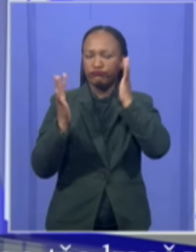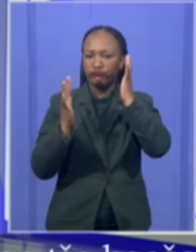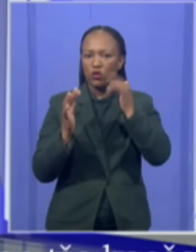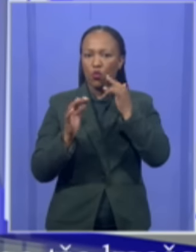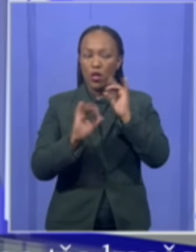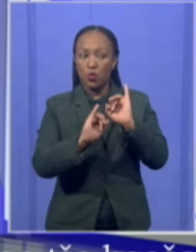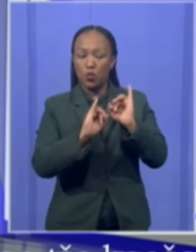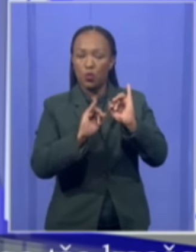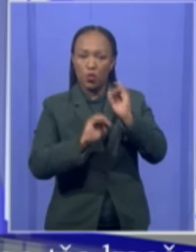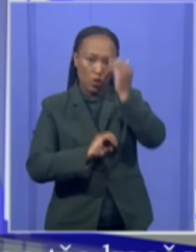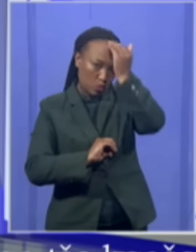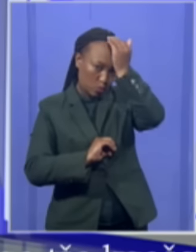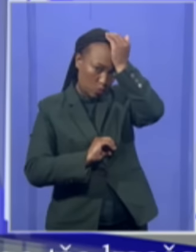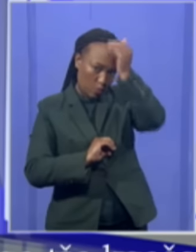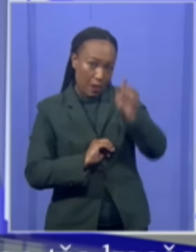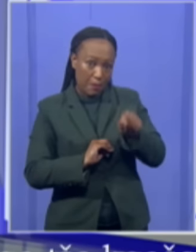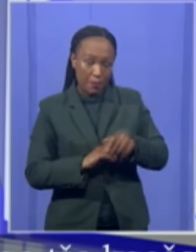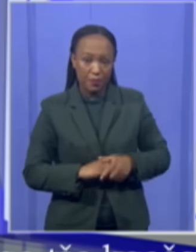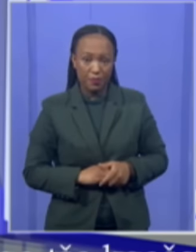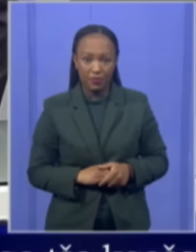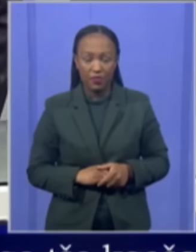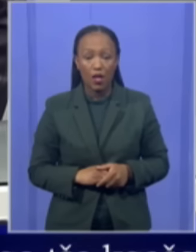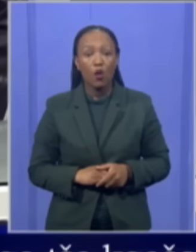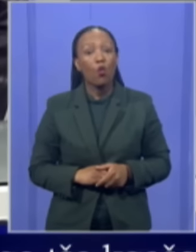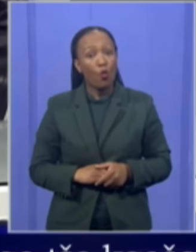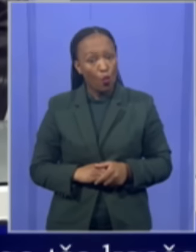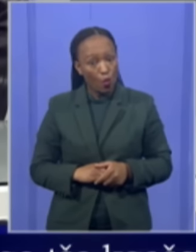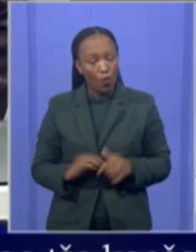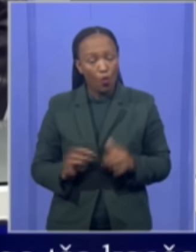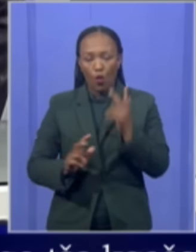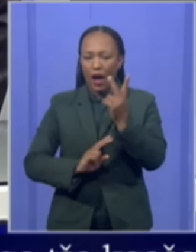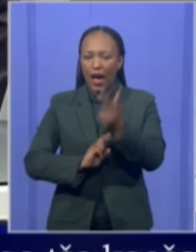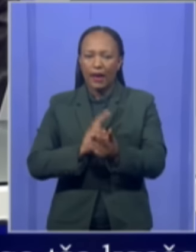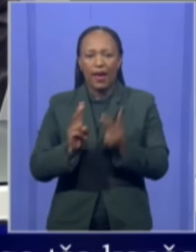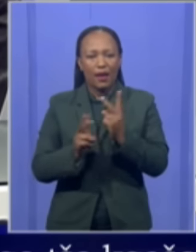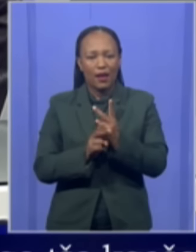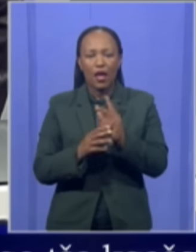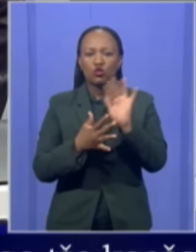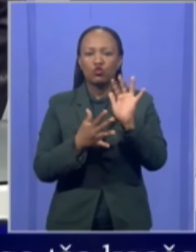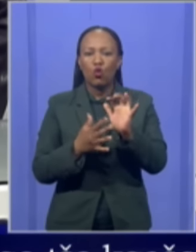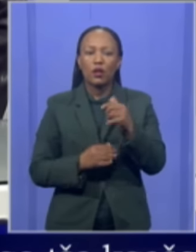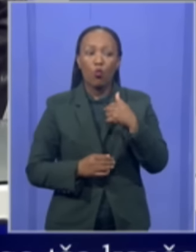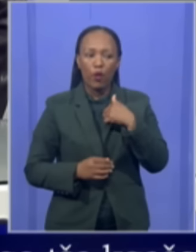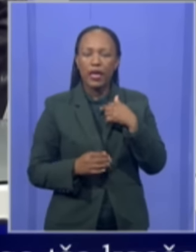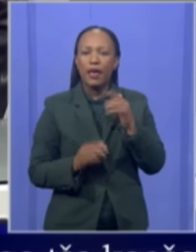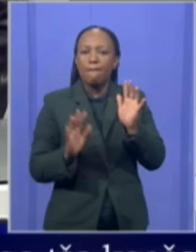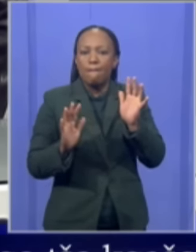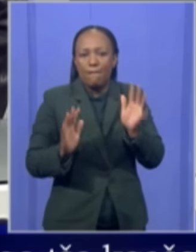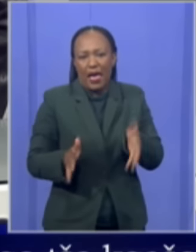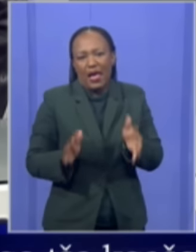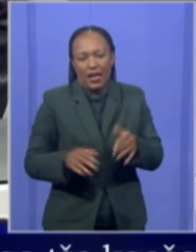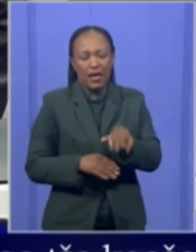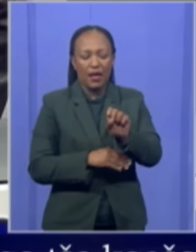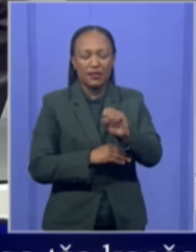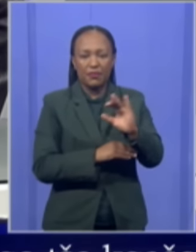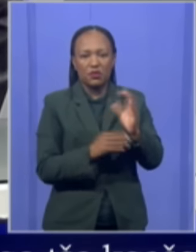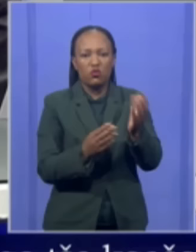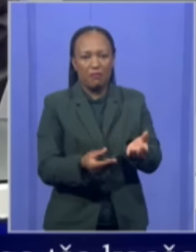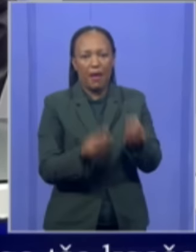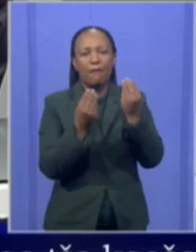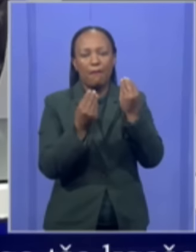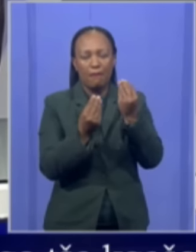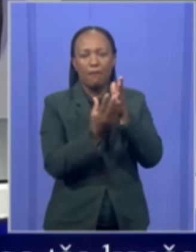le Zuma that's another exclusive ka seja hlapi e be ile rena fela lekgotla kgašo la Afrika Borwa re